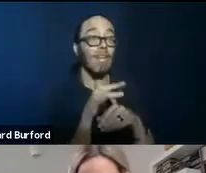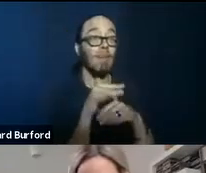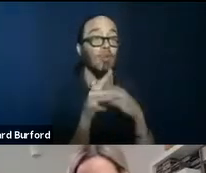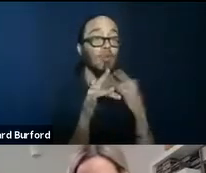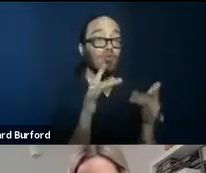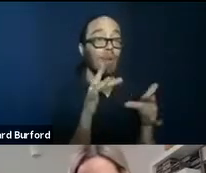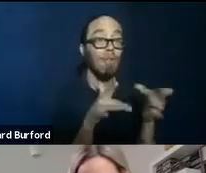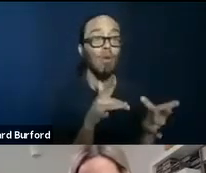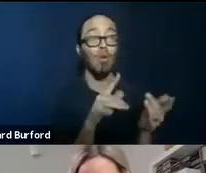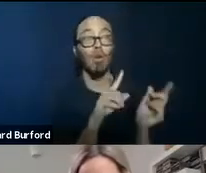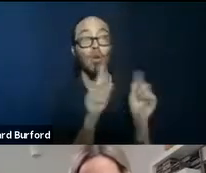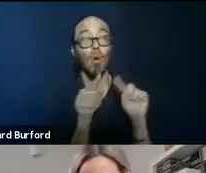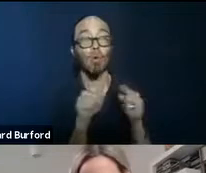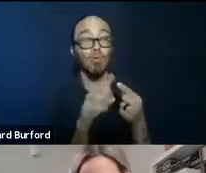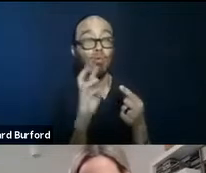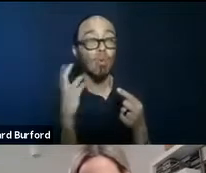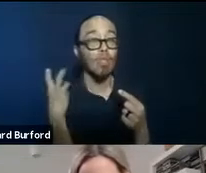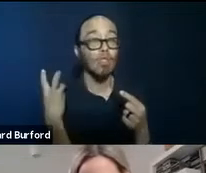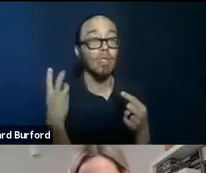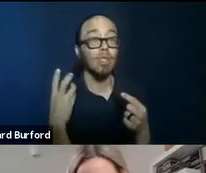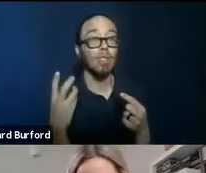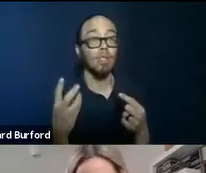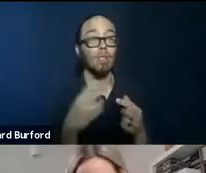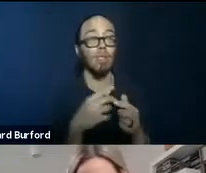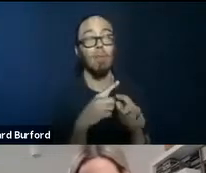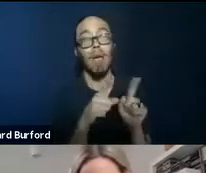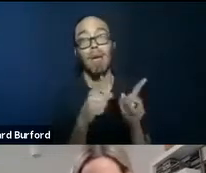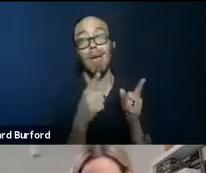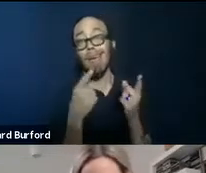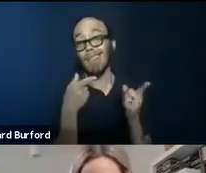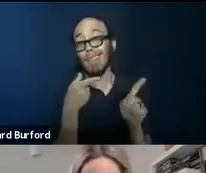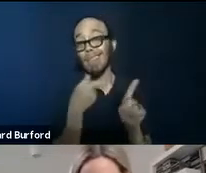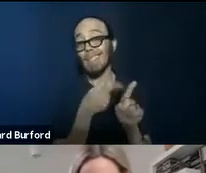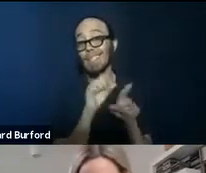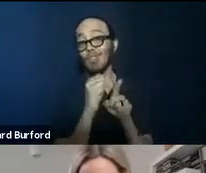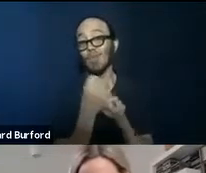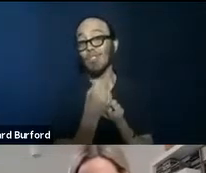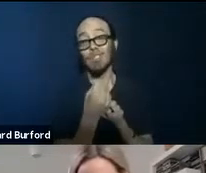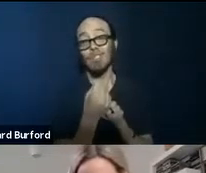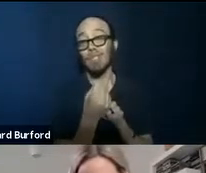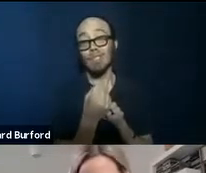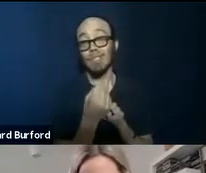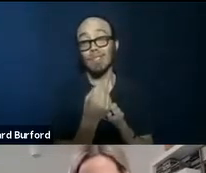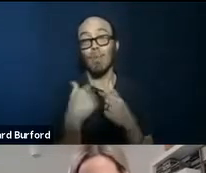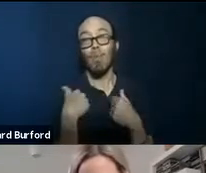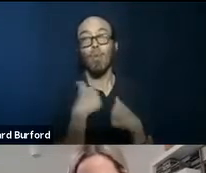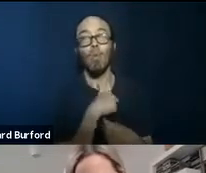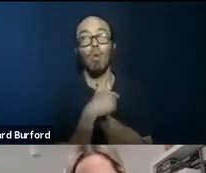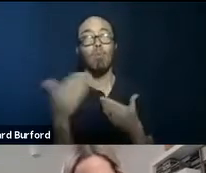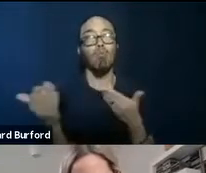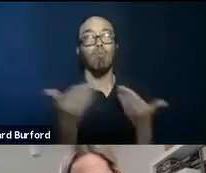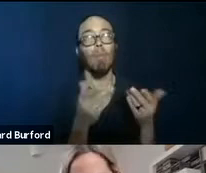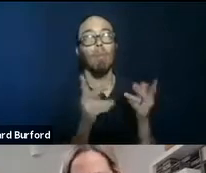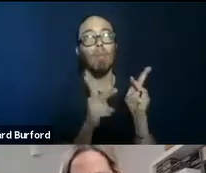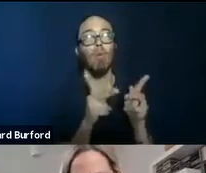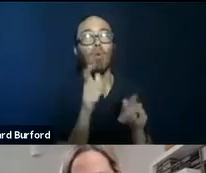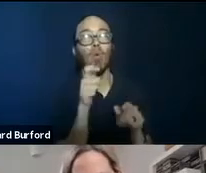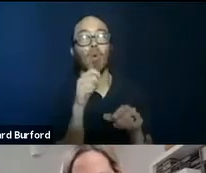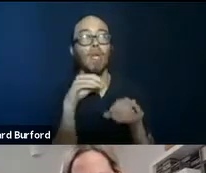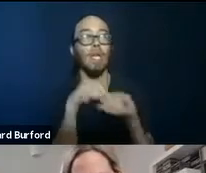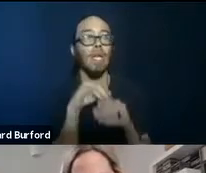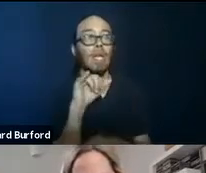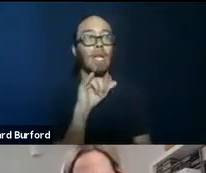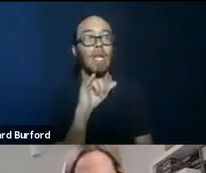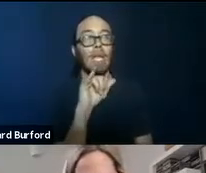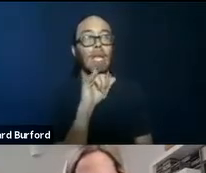to Washington, but in this case, we were able to bring in people who were on the ground in Yemen, and it's